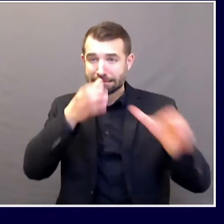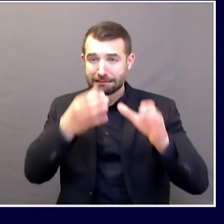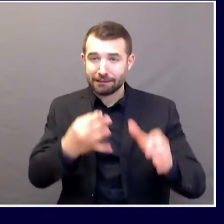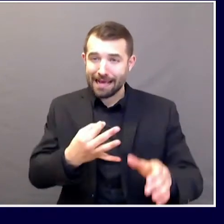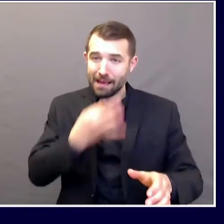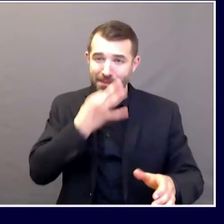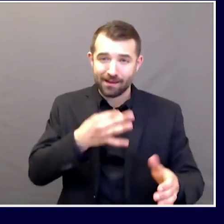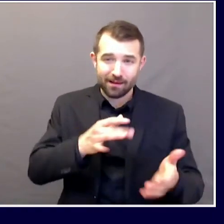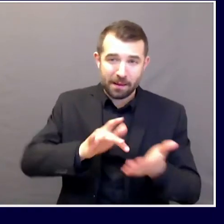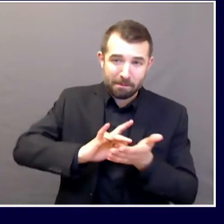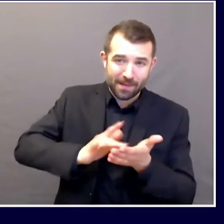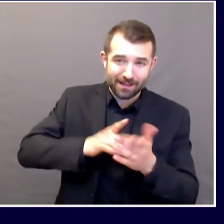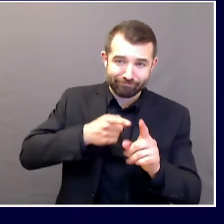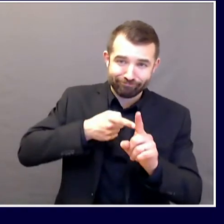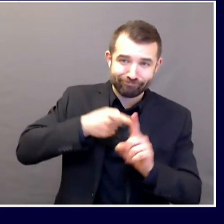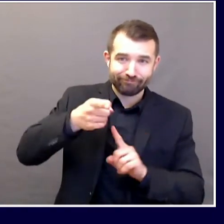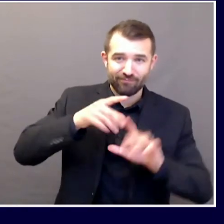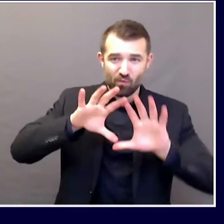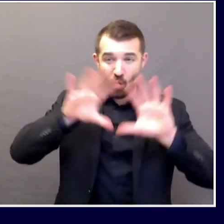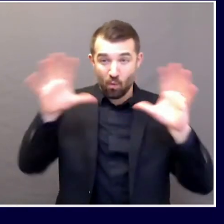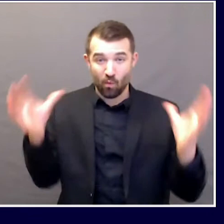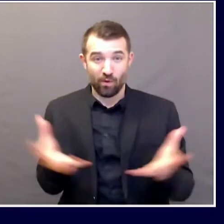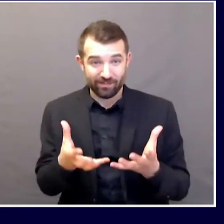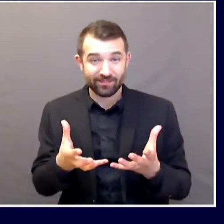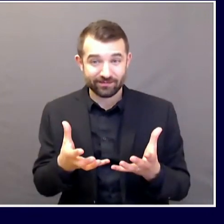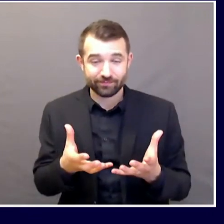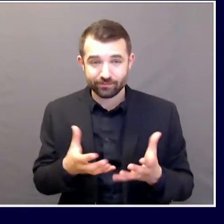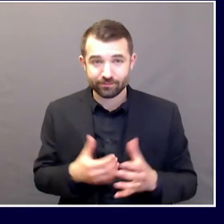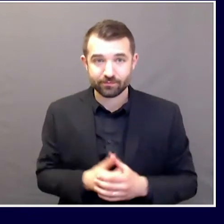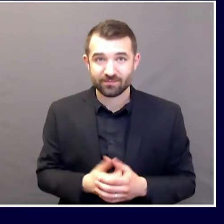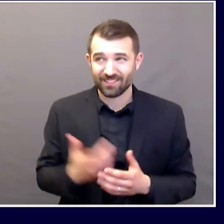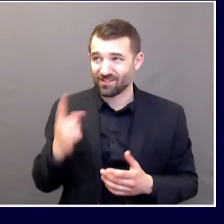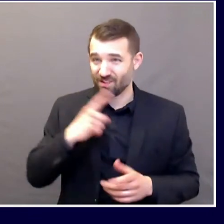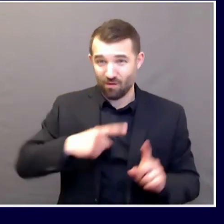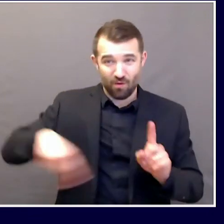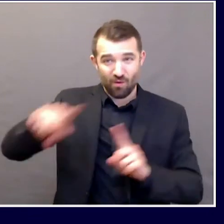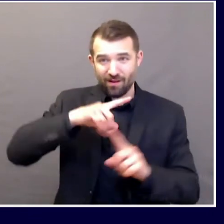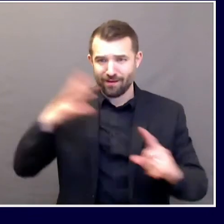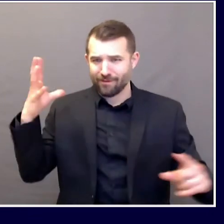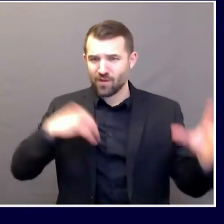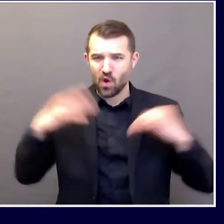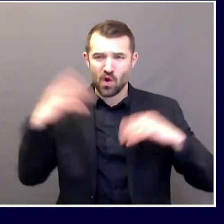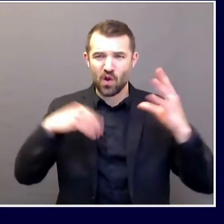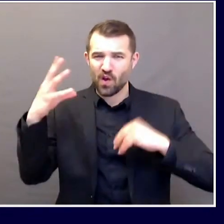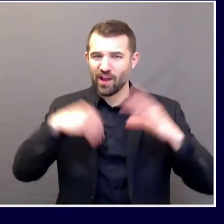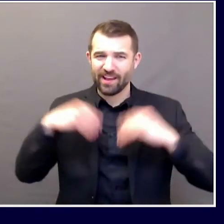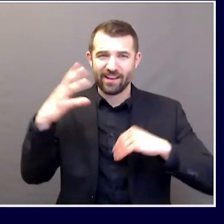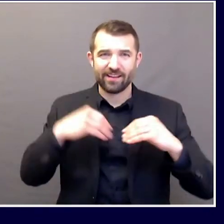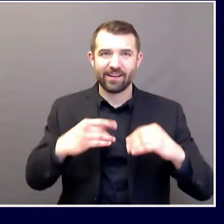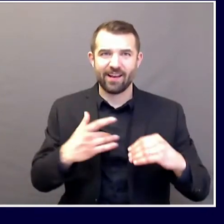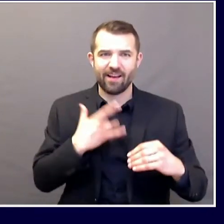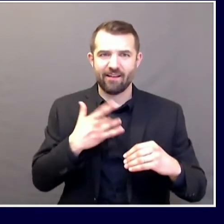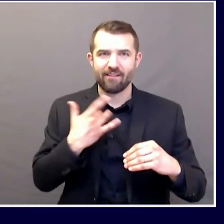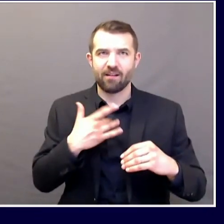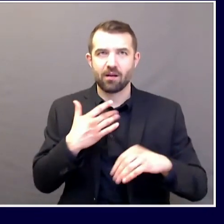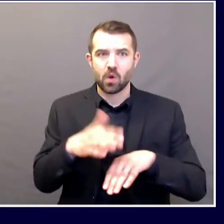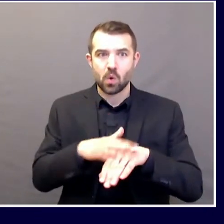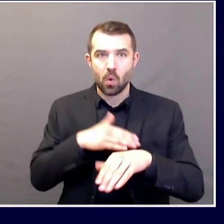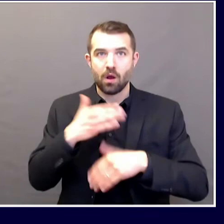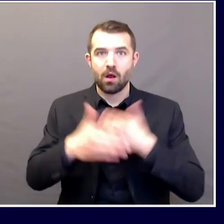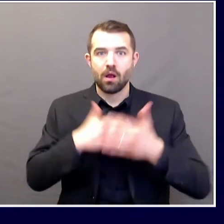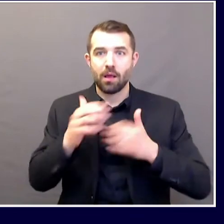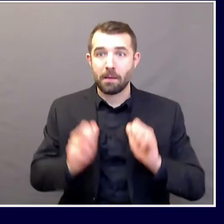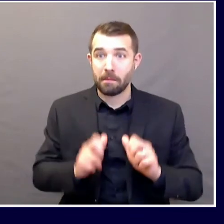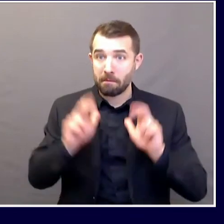but around the globe. And that work is now what is making the gradual return to normal possible. That speed of